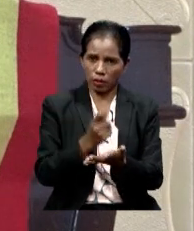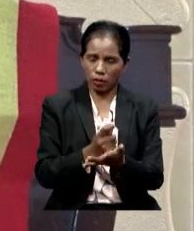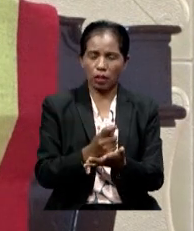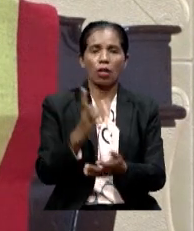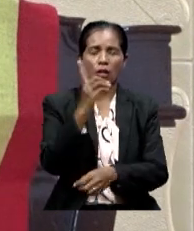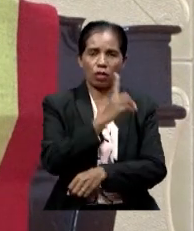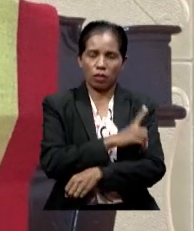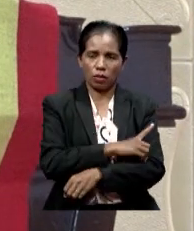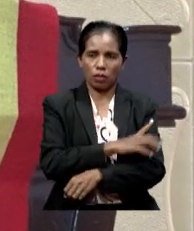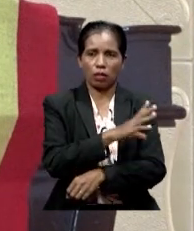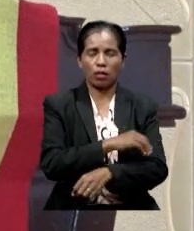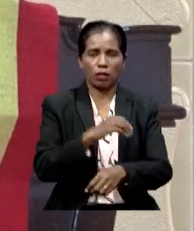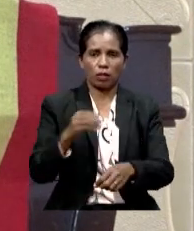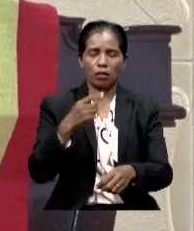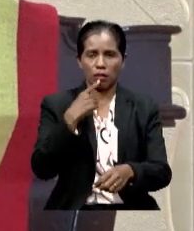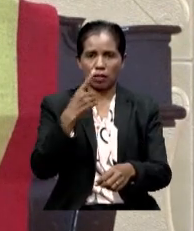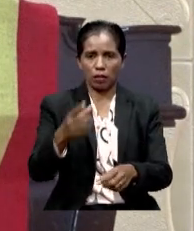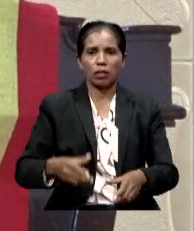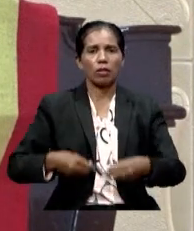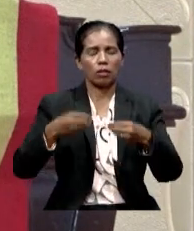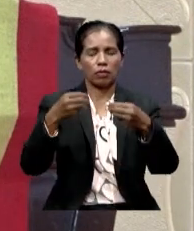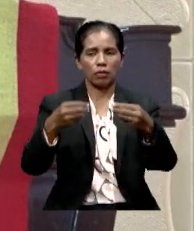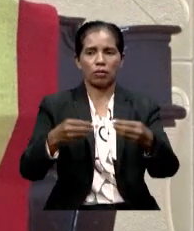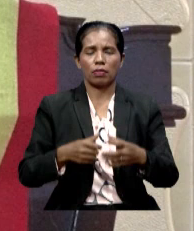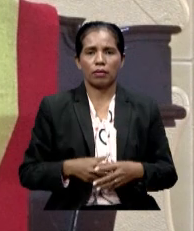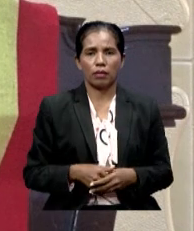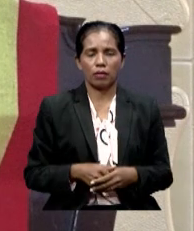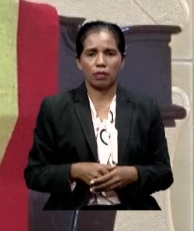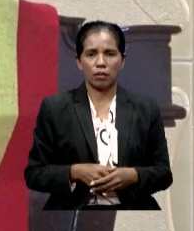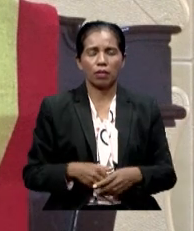of this project faster than the we planned by